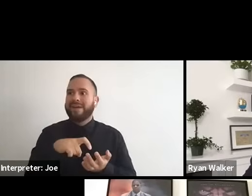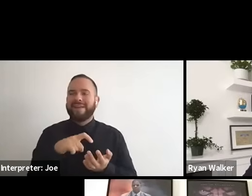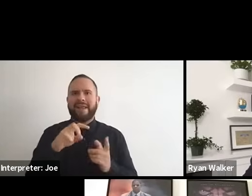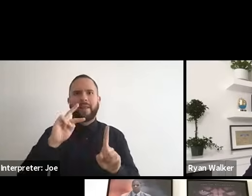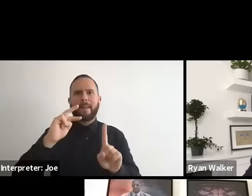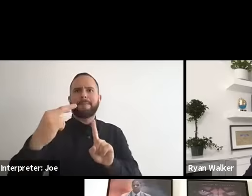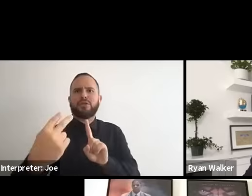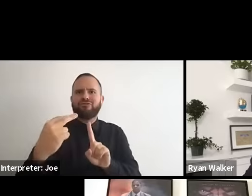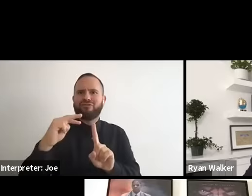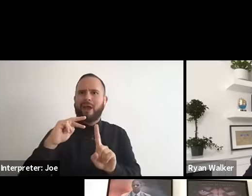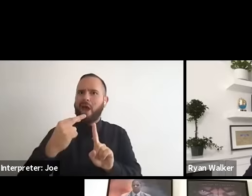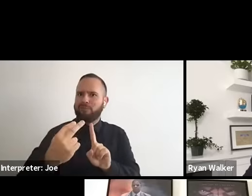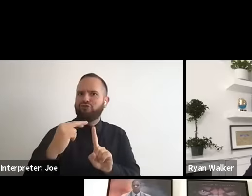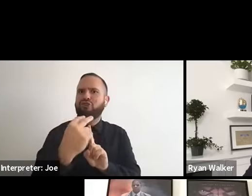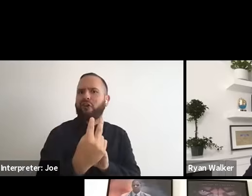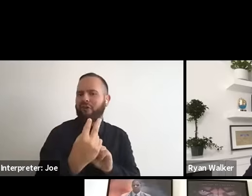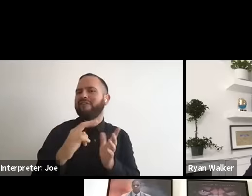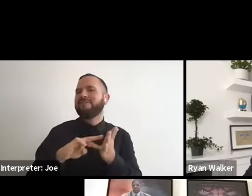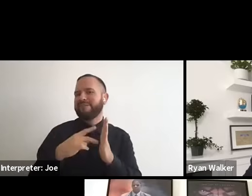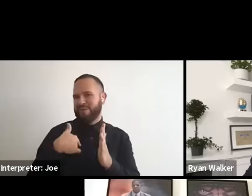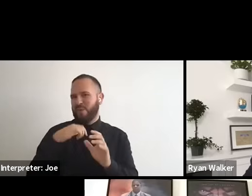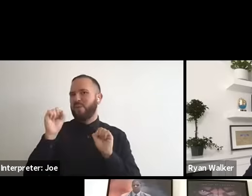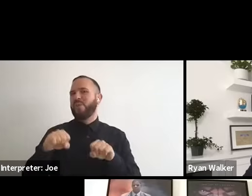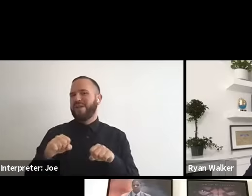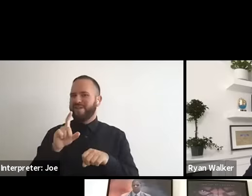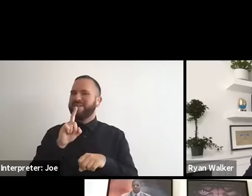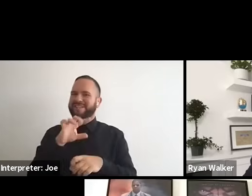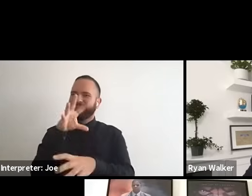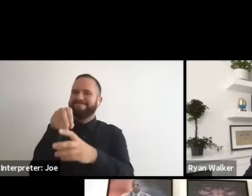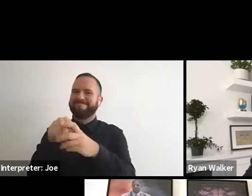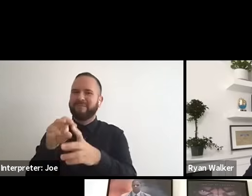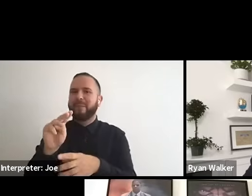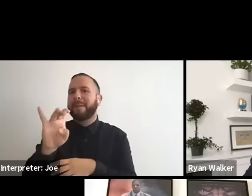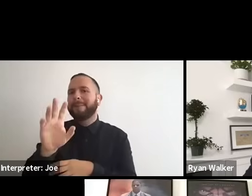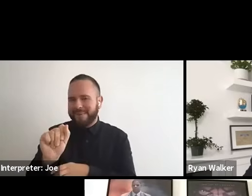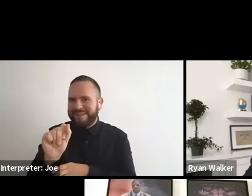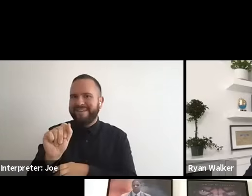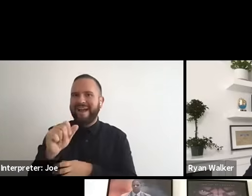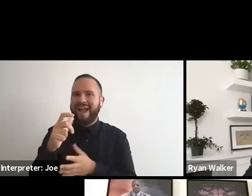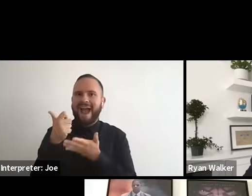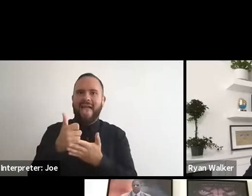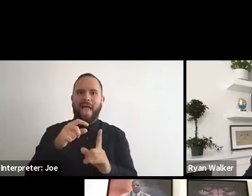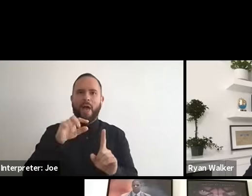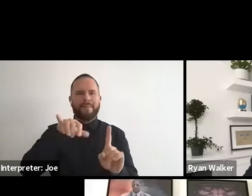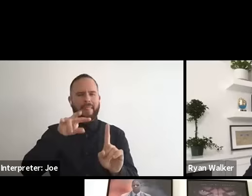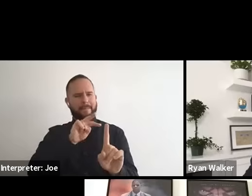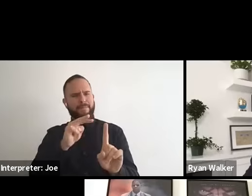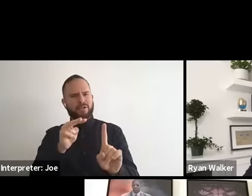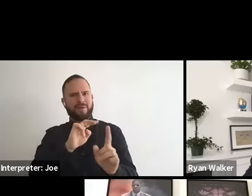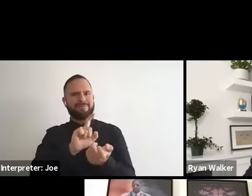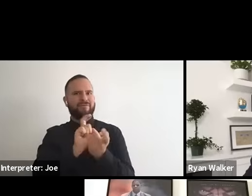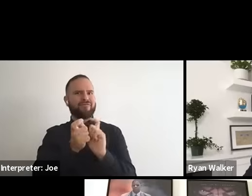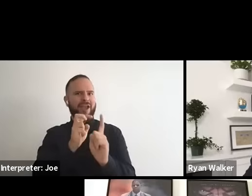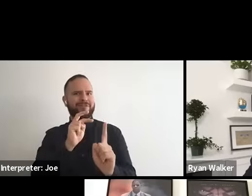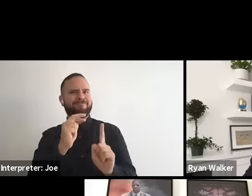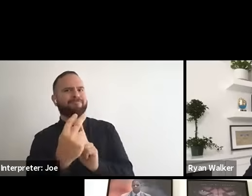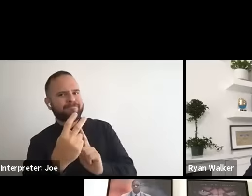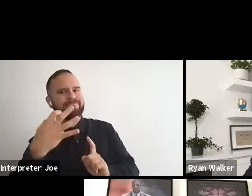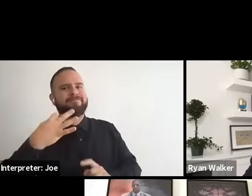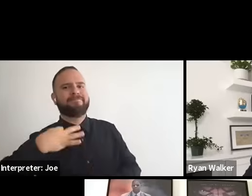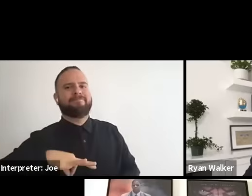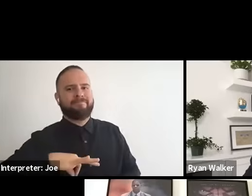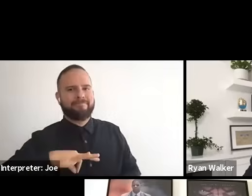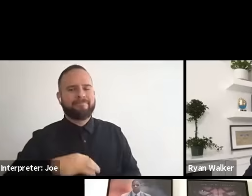really tap into media to tell that story for us. And that can then be used as an asset, whether we put together, an